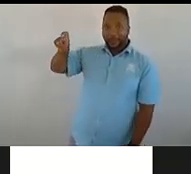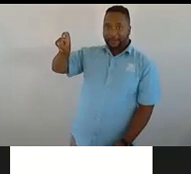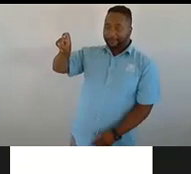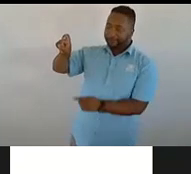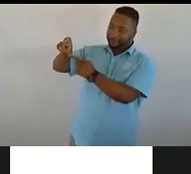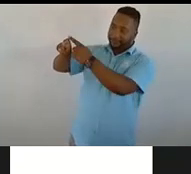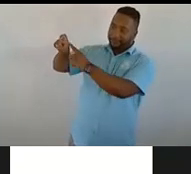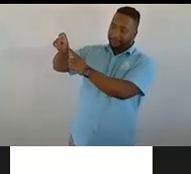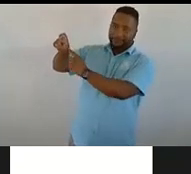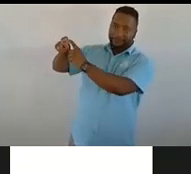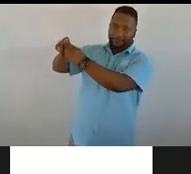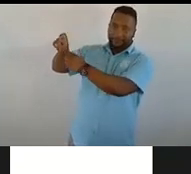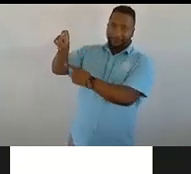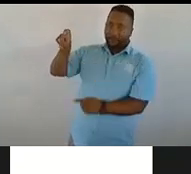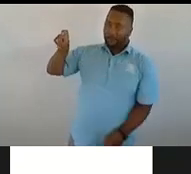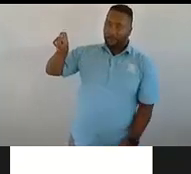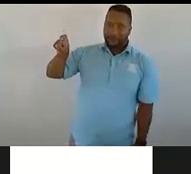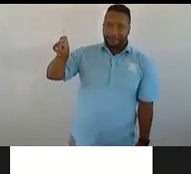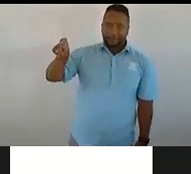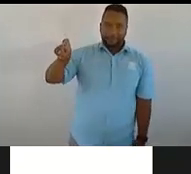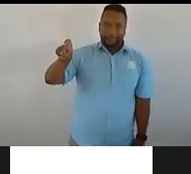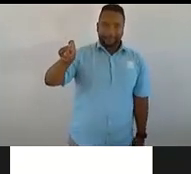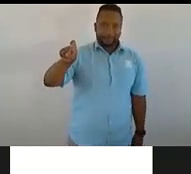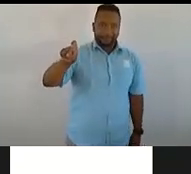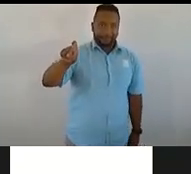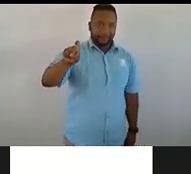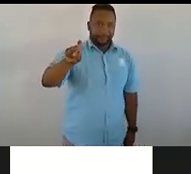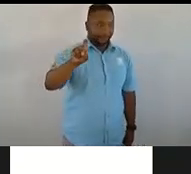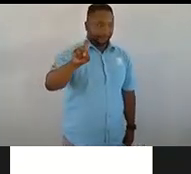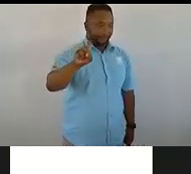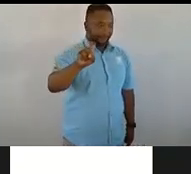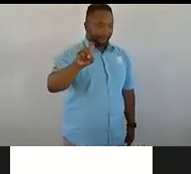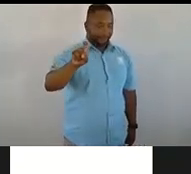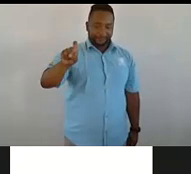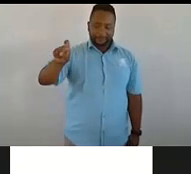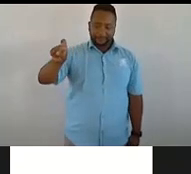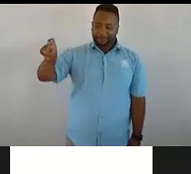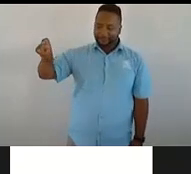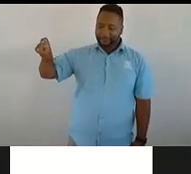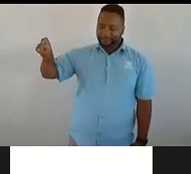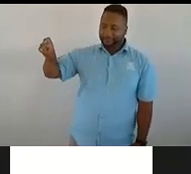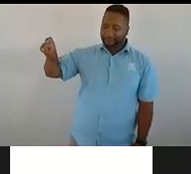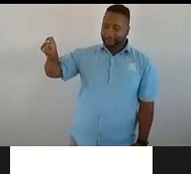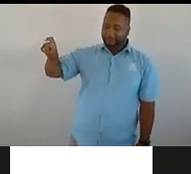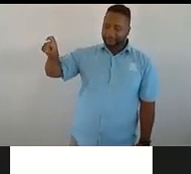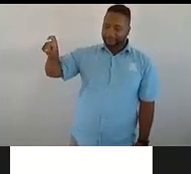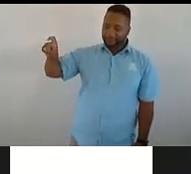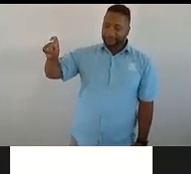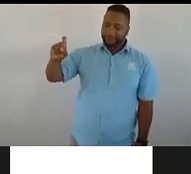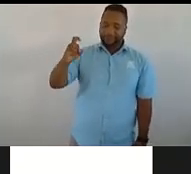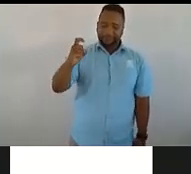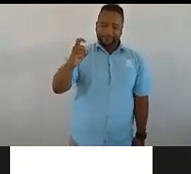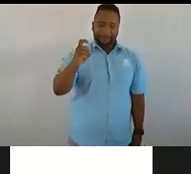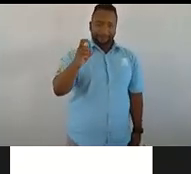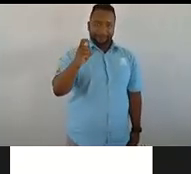3. The number 3 is other fingers. This is the X, so your finger is like a